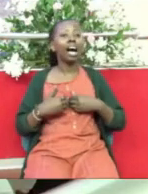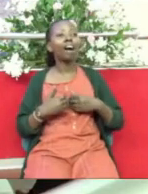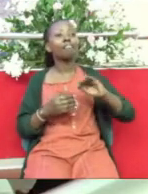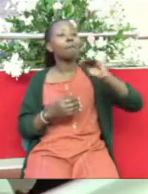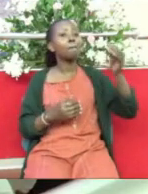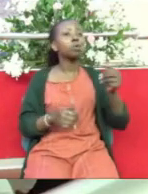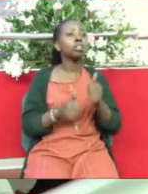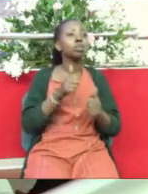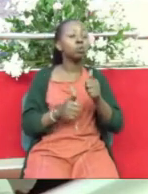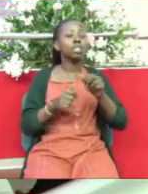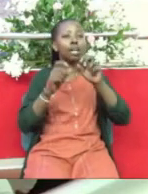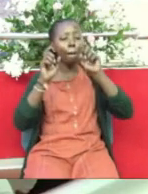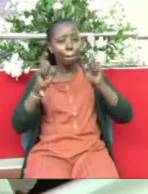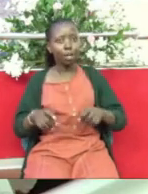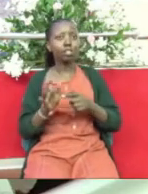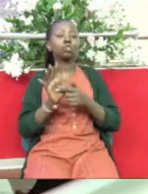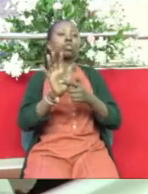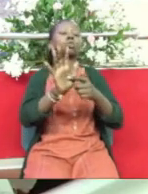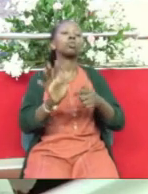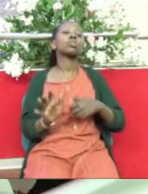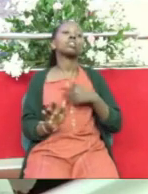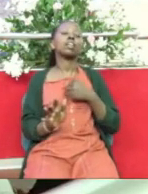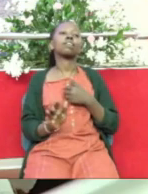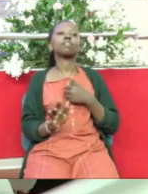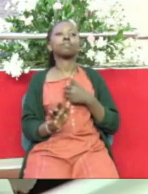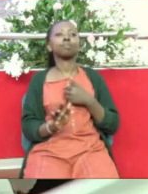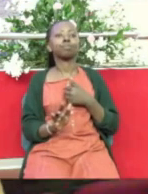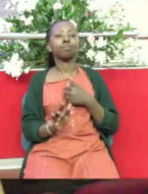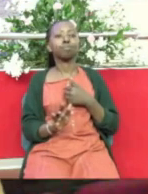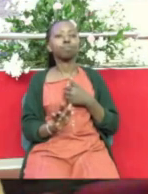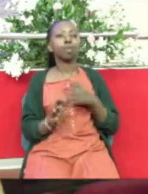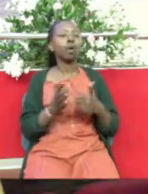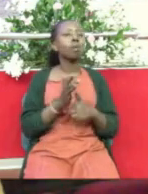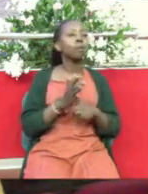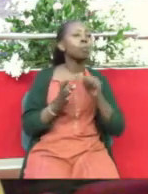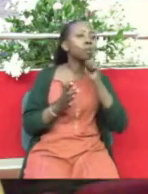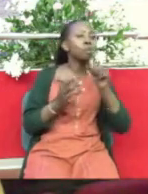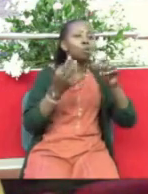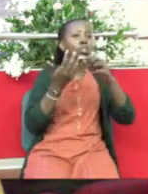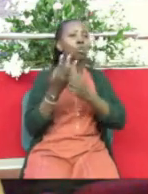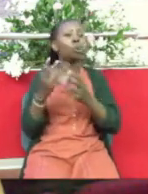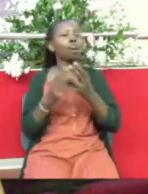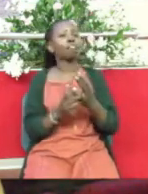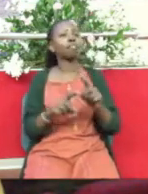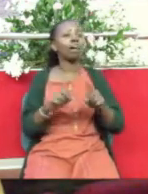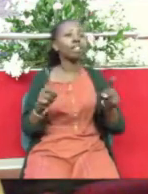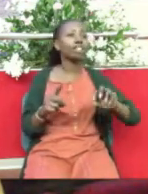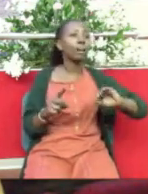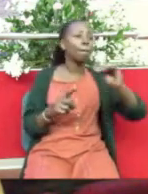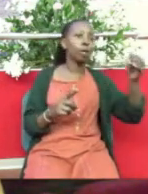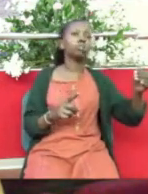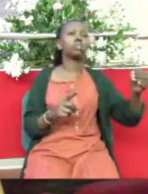identify themselves. Unaanza kupigana na mwanandoa mwenzako lakini si yeye, kumbe pana mlima ambao wafaa utambue. There's a mountain beyond